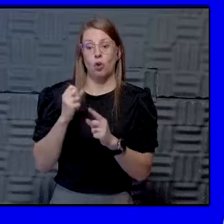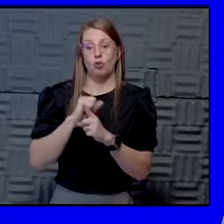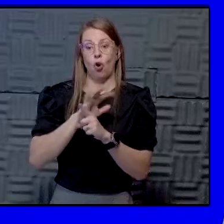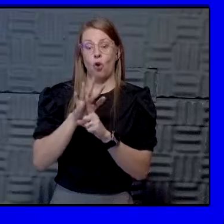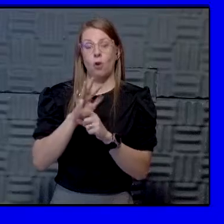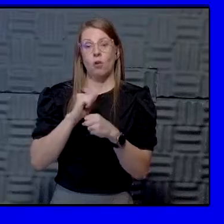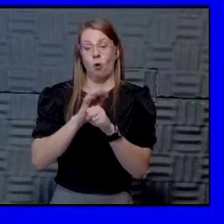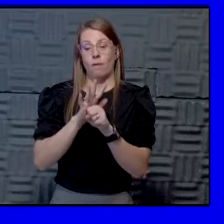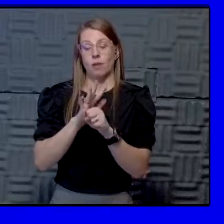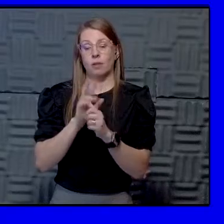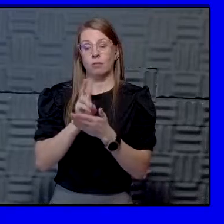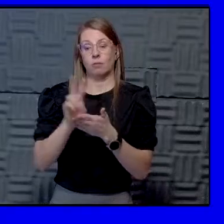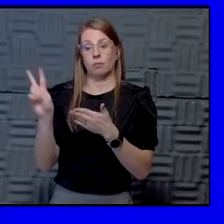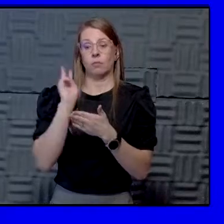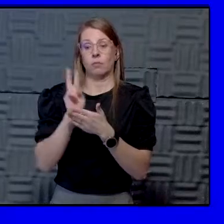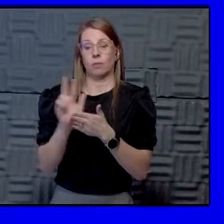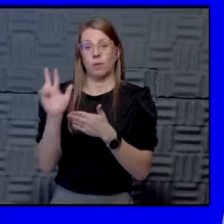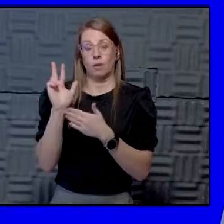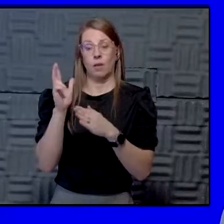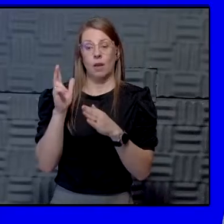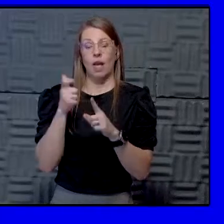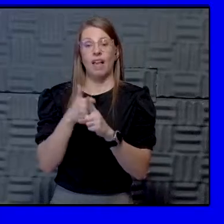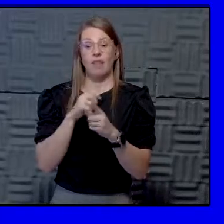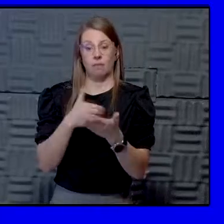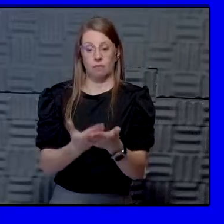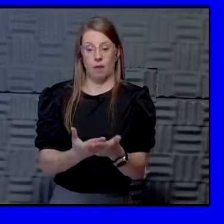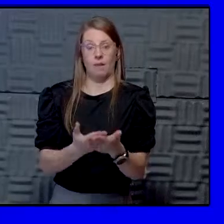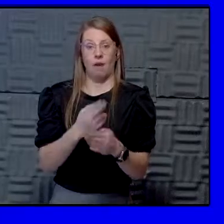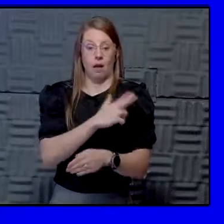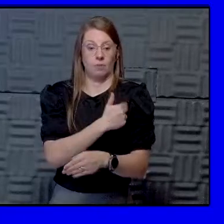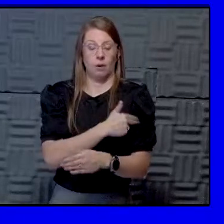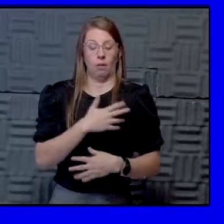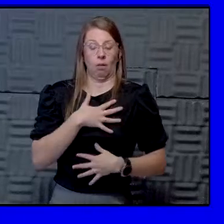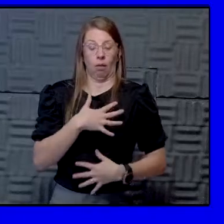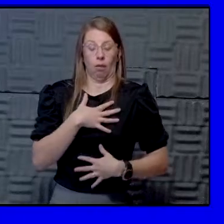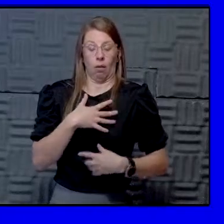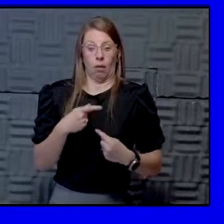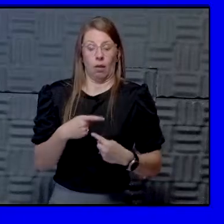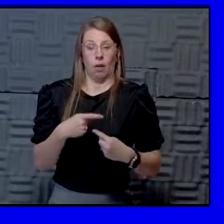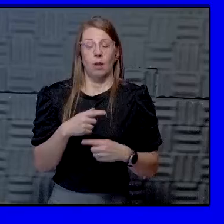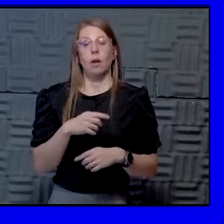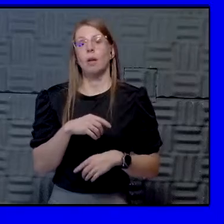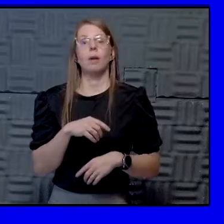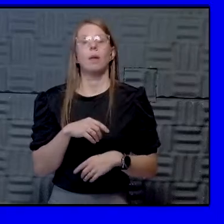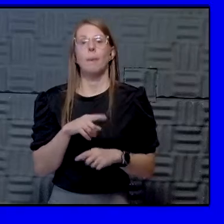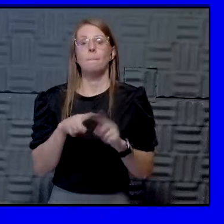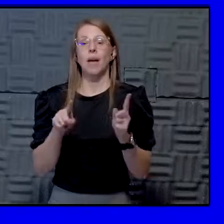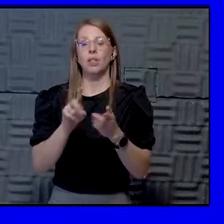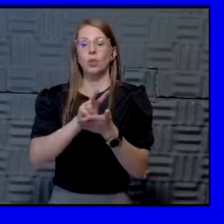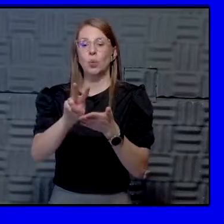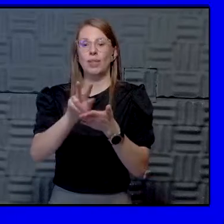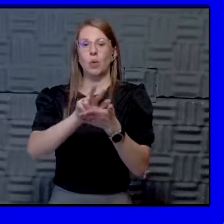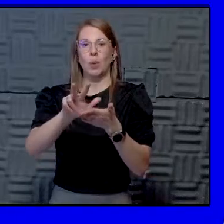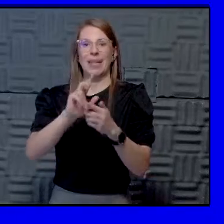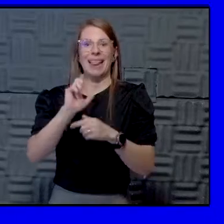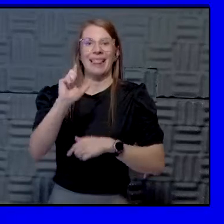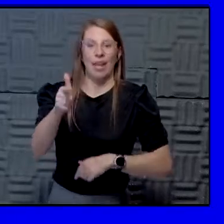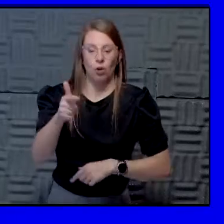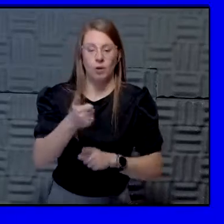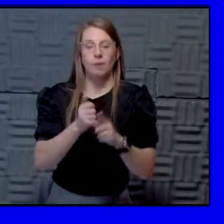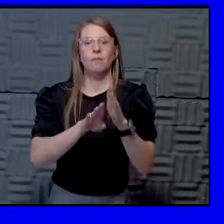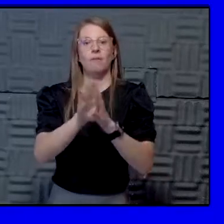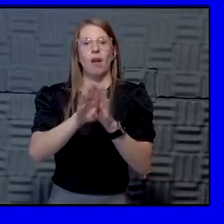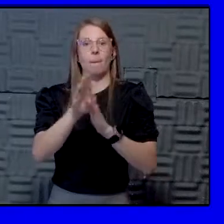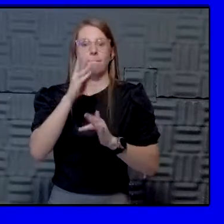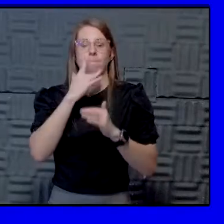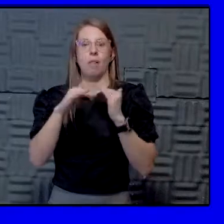but then came into the hospital because he was having shortness of breath. He was well initially with COVID, but it was at 2 or 3 weeks later that he developed